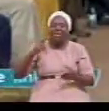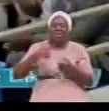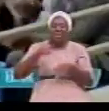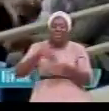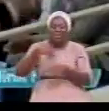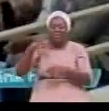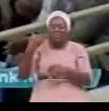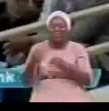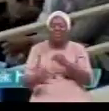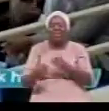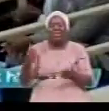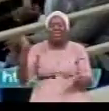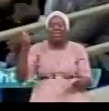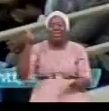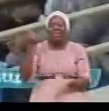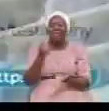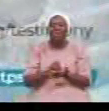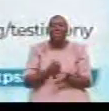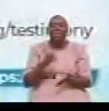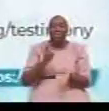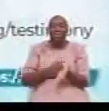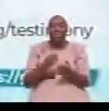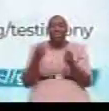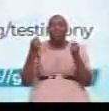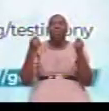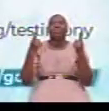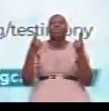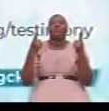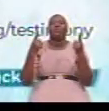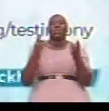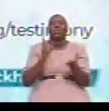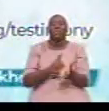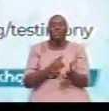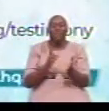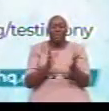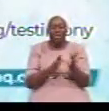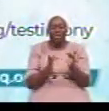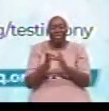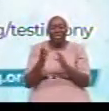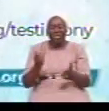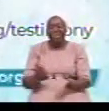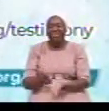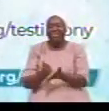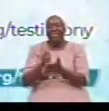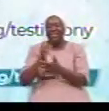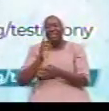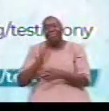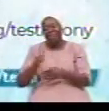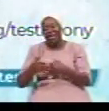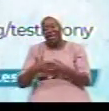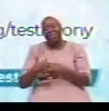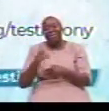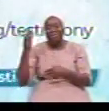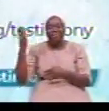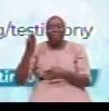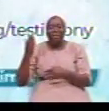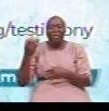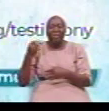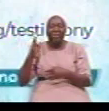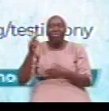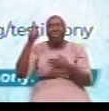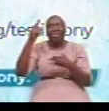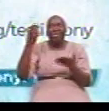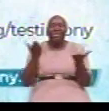amen. The doctors were amazed. Dr. Jesus came through after the ministration of his